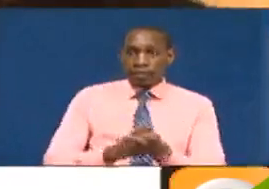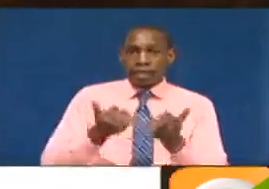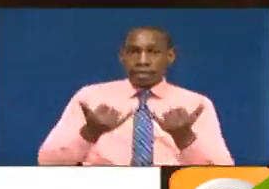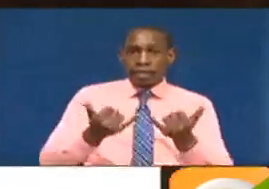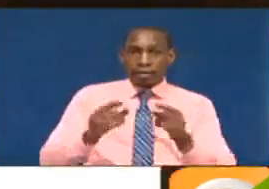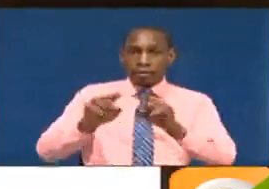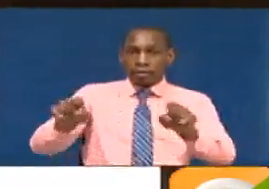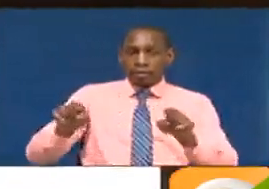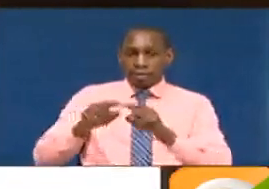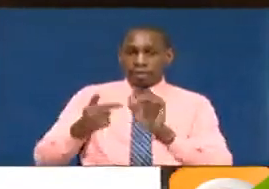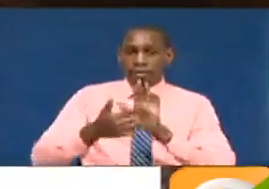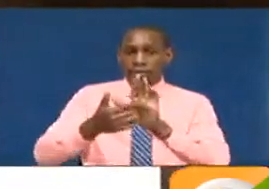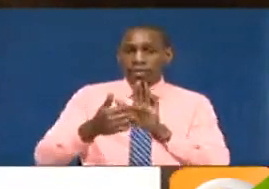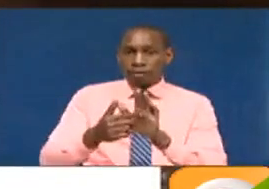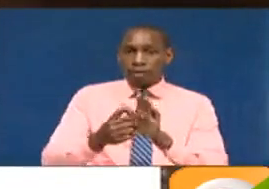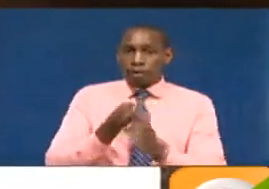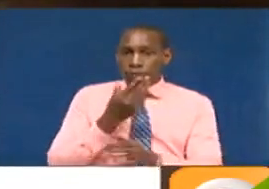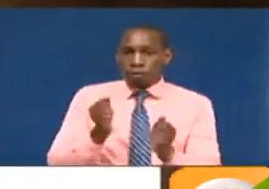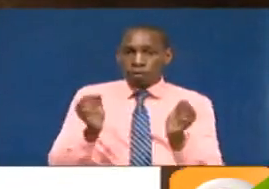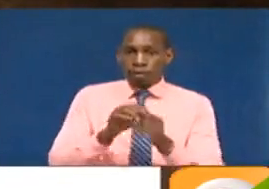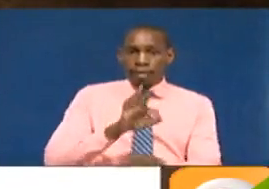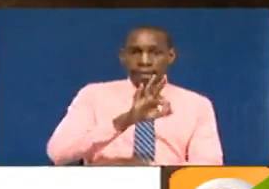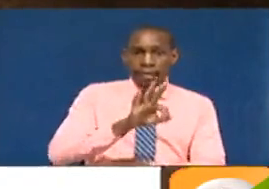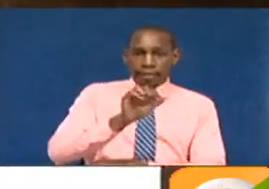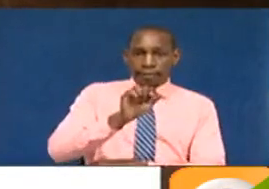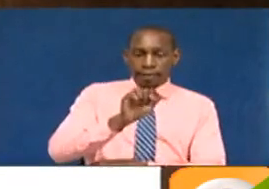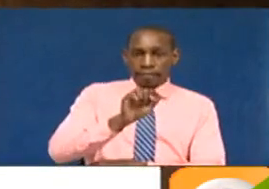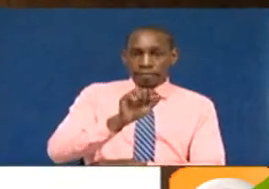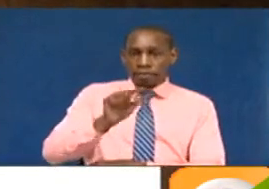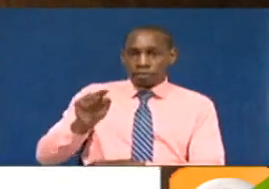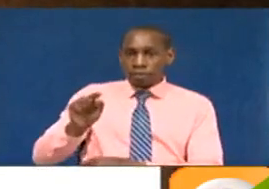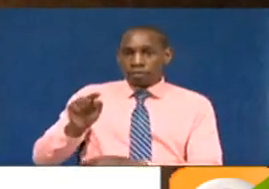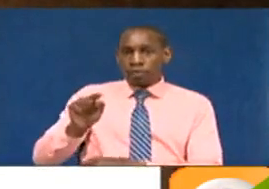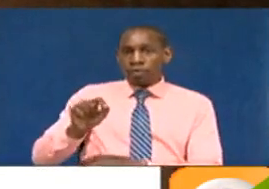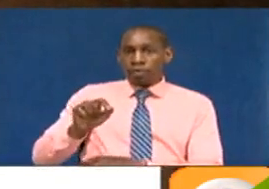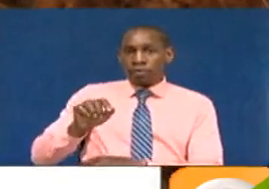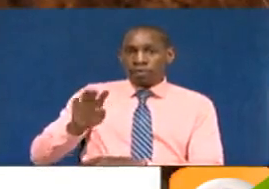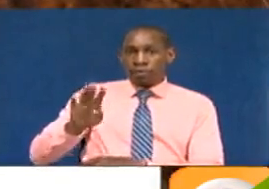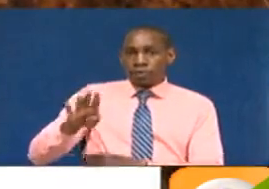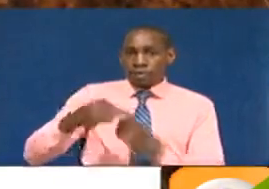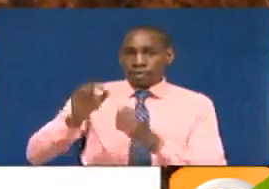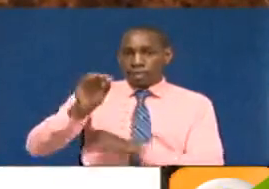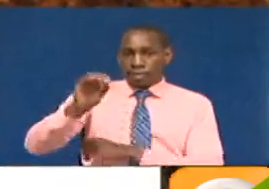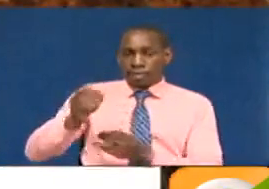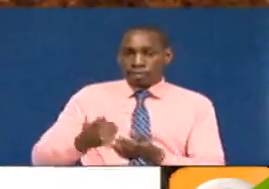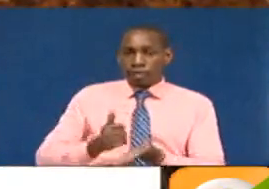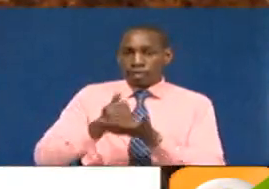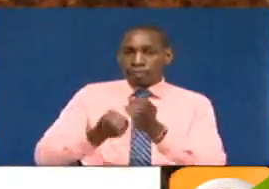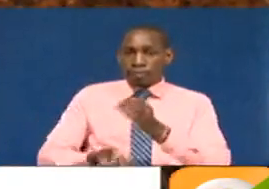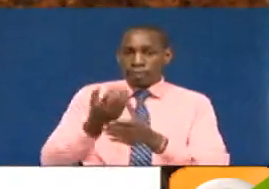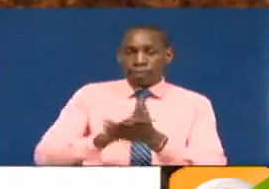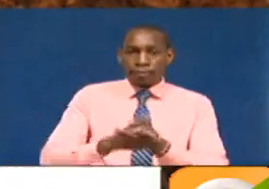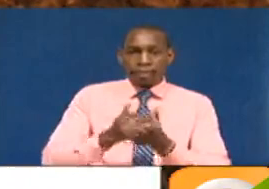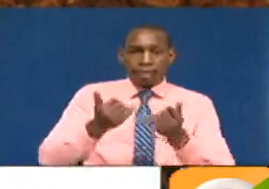trays are often exposed to a temperature of between 35 to 50 degrees to aid in growth. The process of planting seedlings